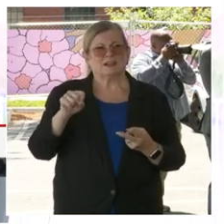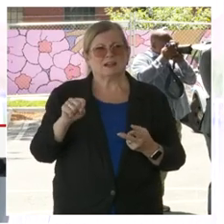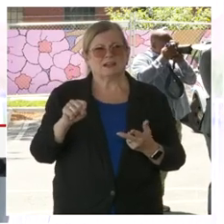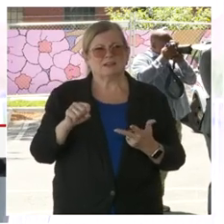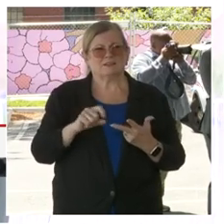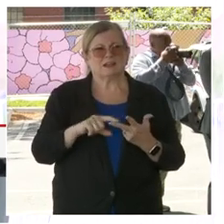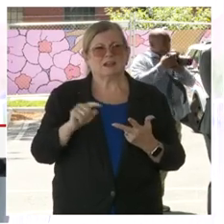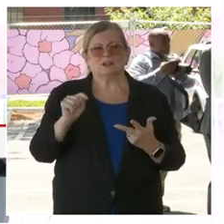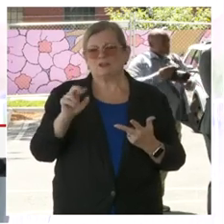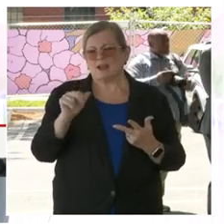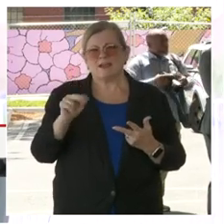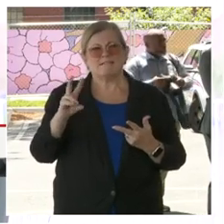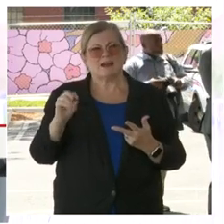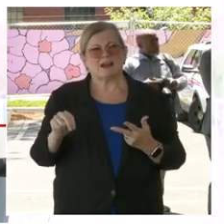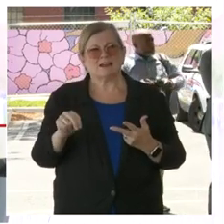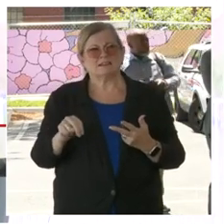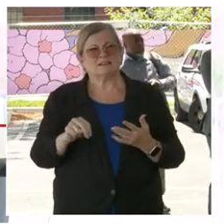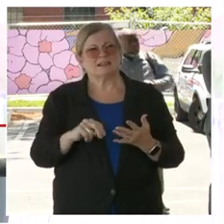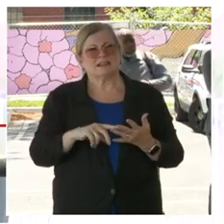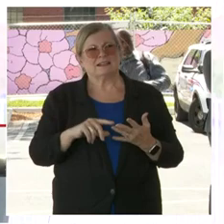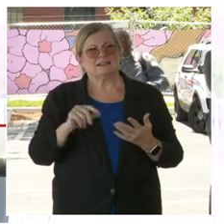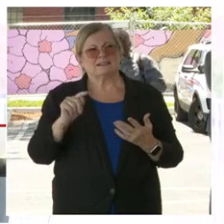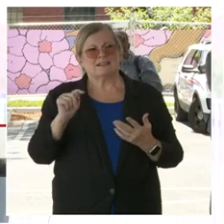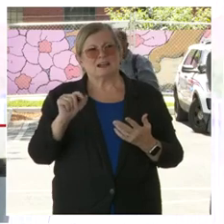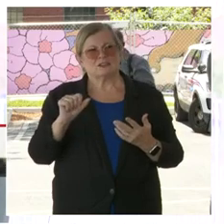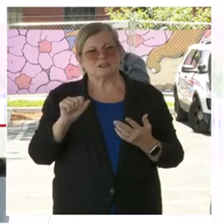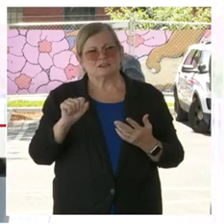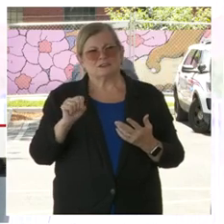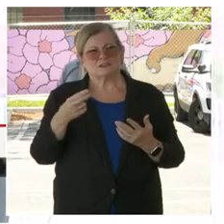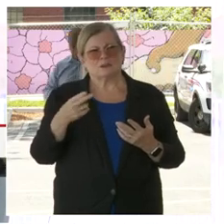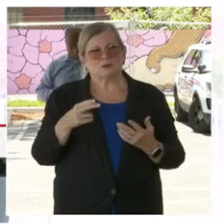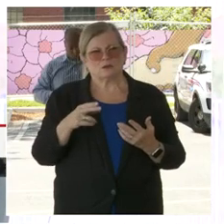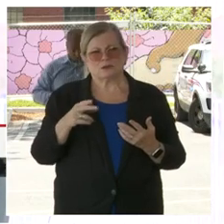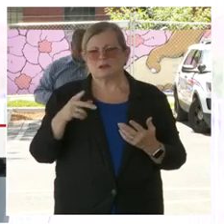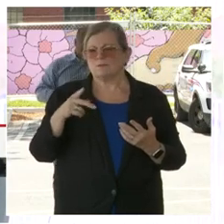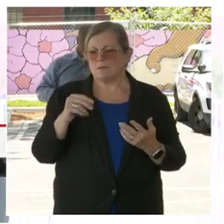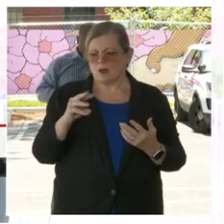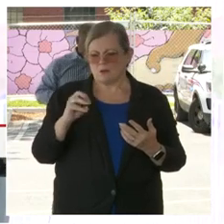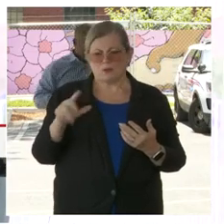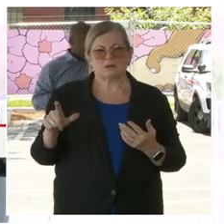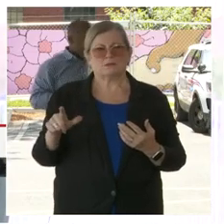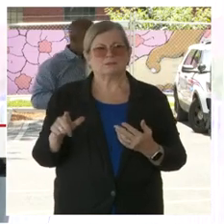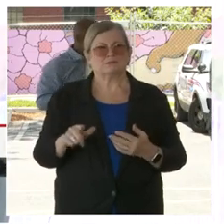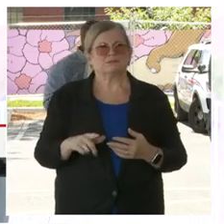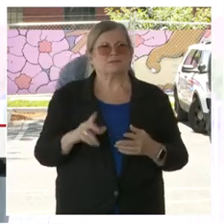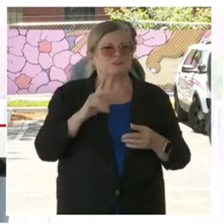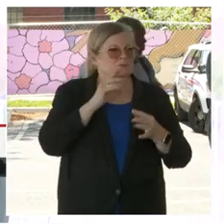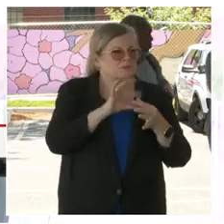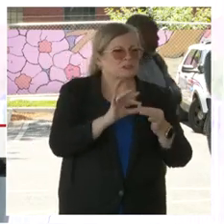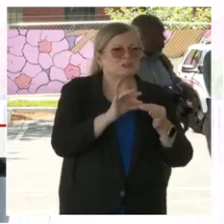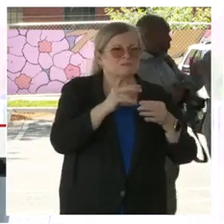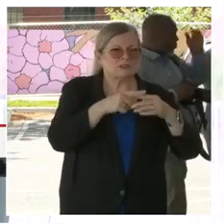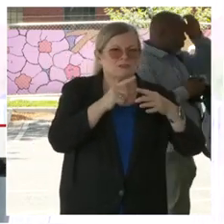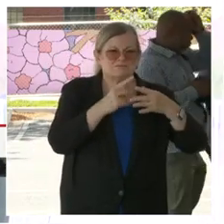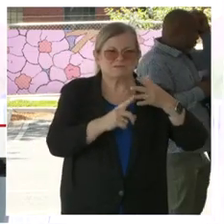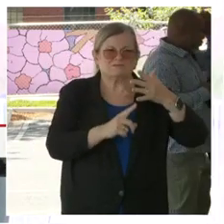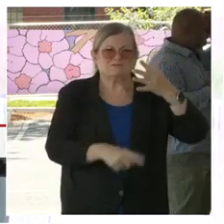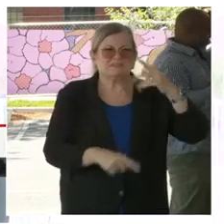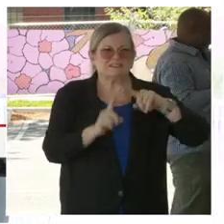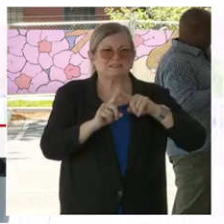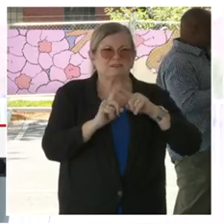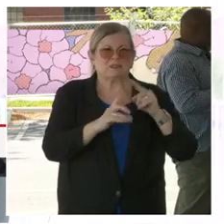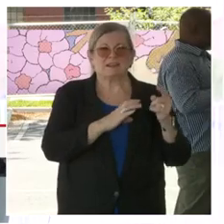and former member Tasha Powell. I mentioned one legendary Ward 8 council member earlier. Let me thank